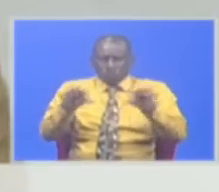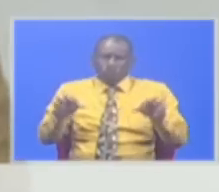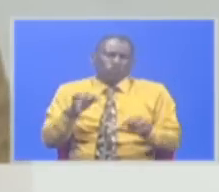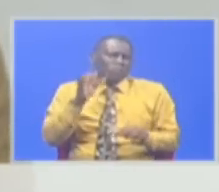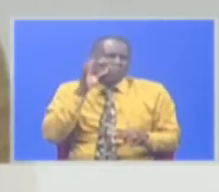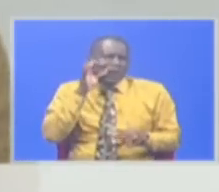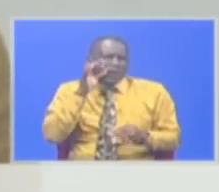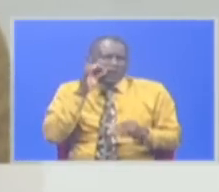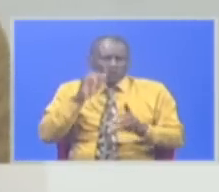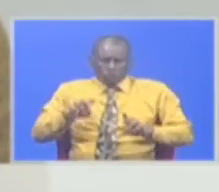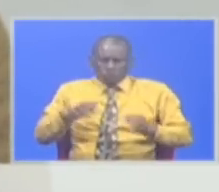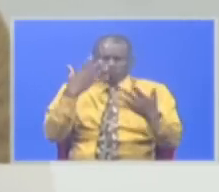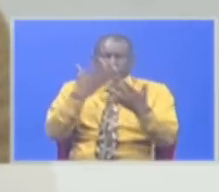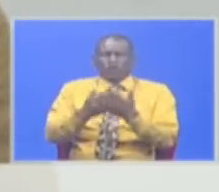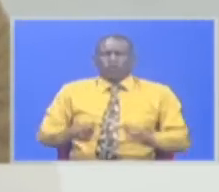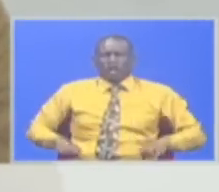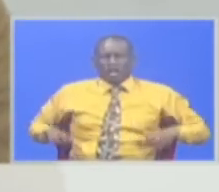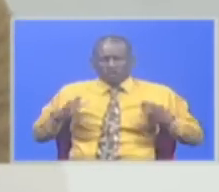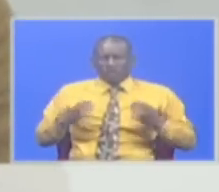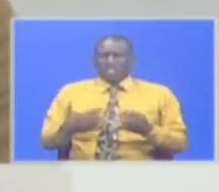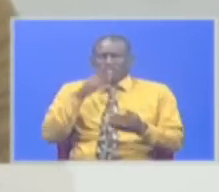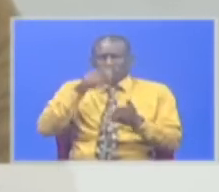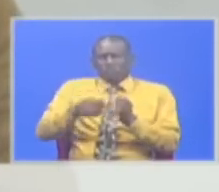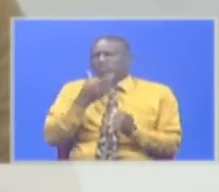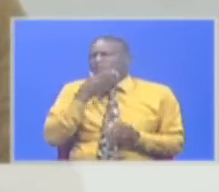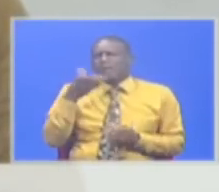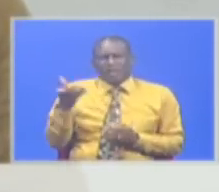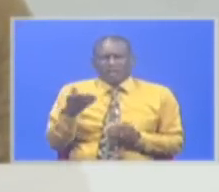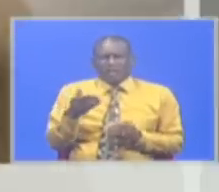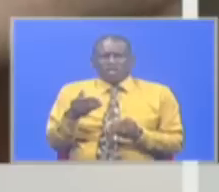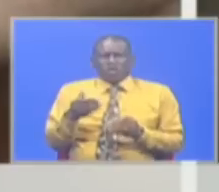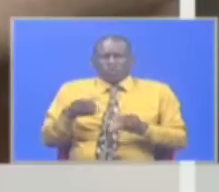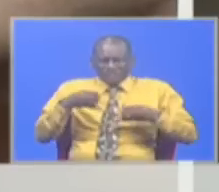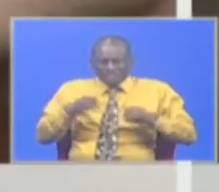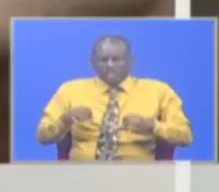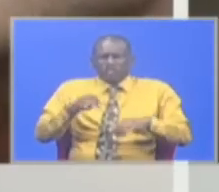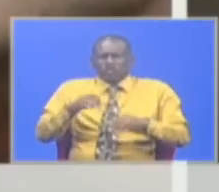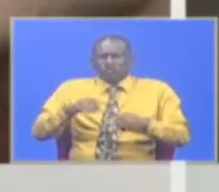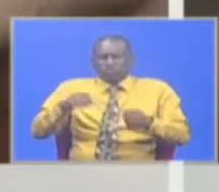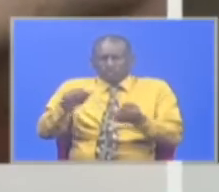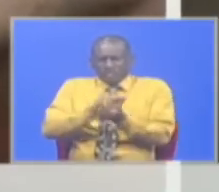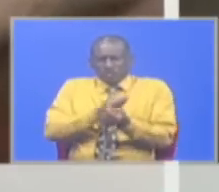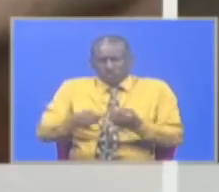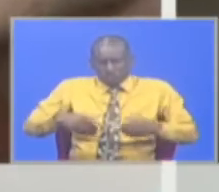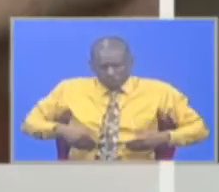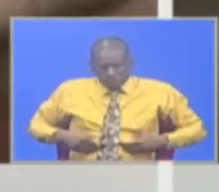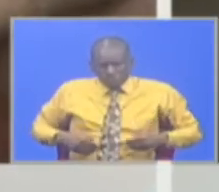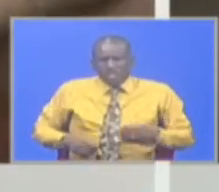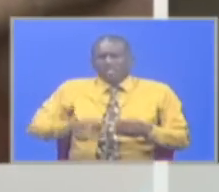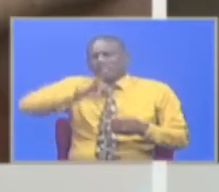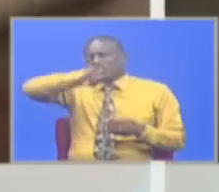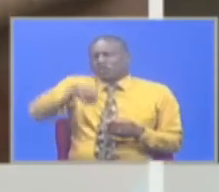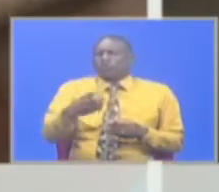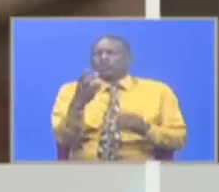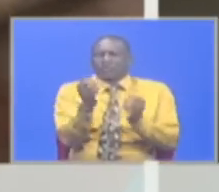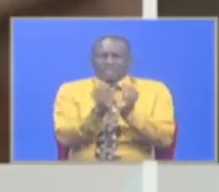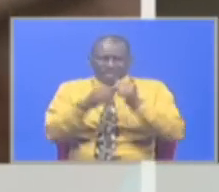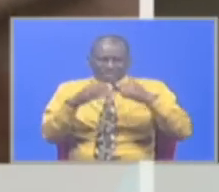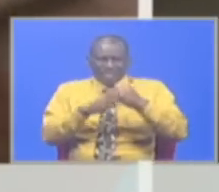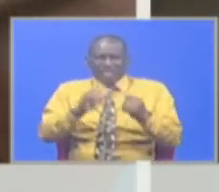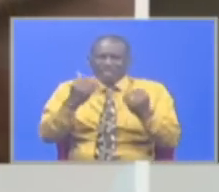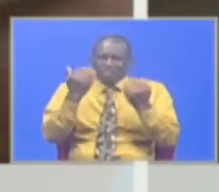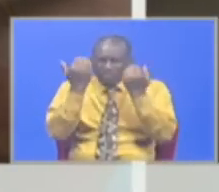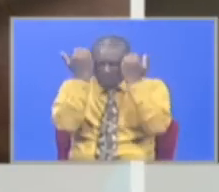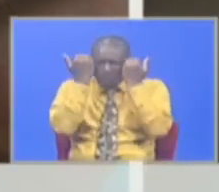The court ruled that Emmanuel Chacha had all the intentions of harming the youth. Fast forward to January 2019, and another court in